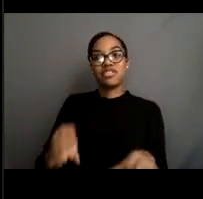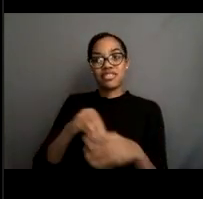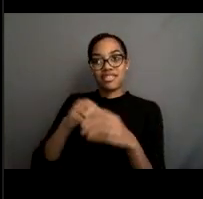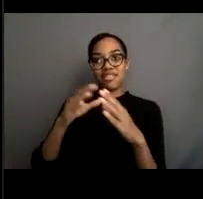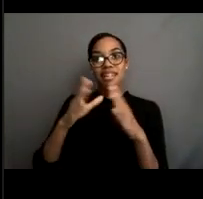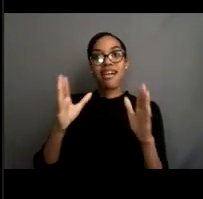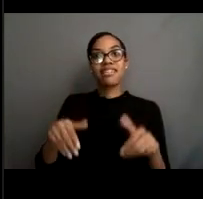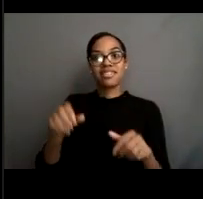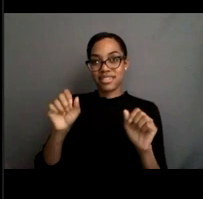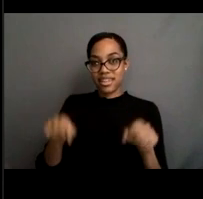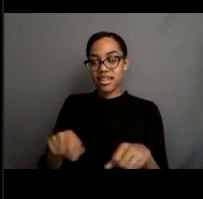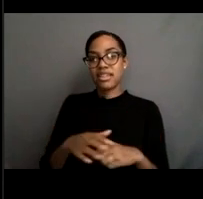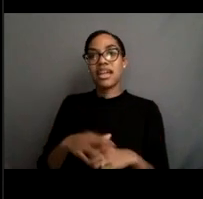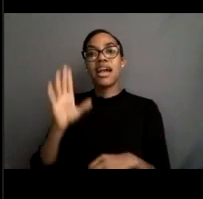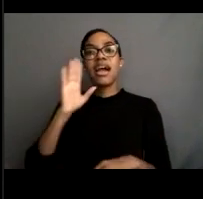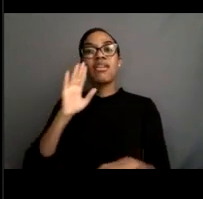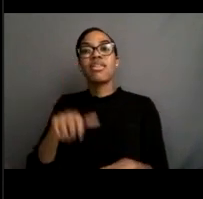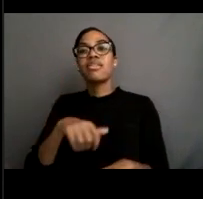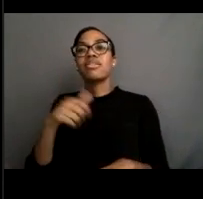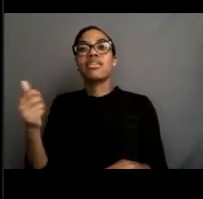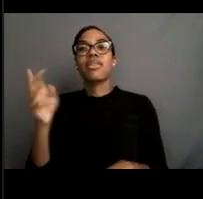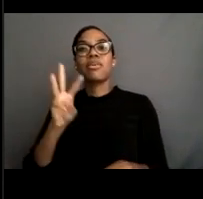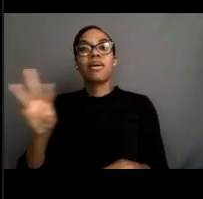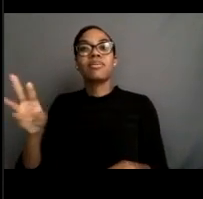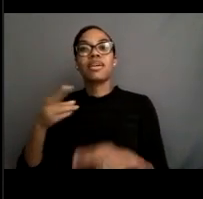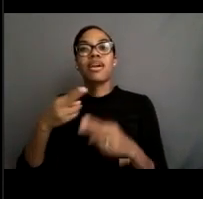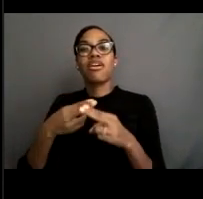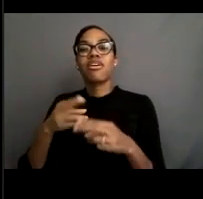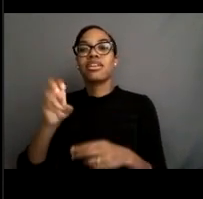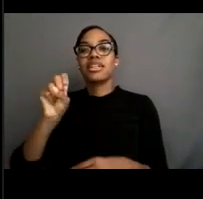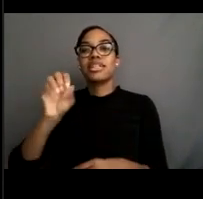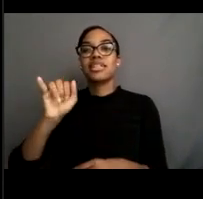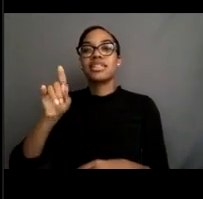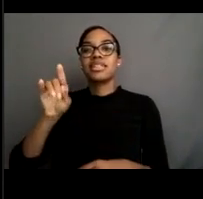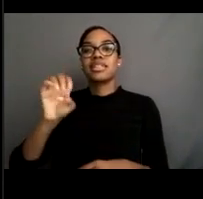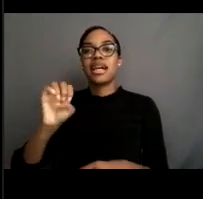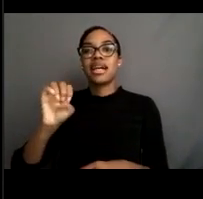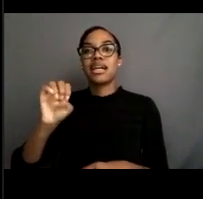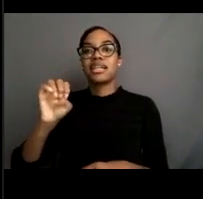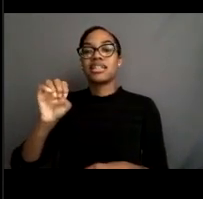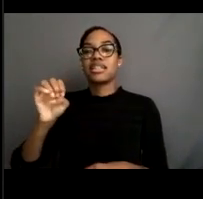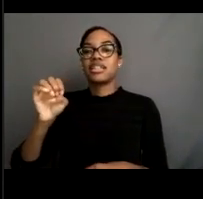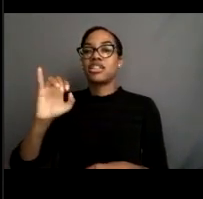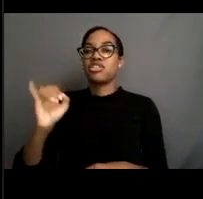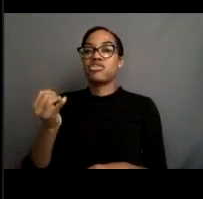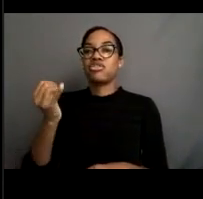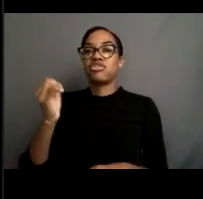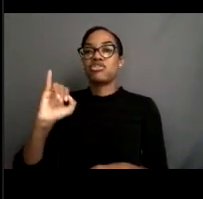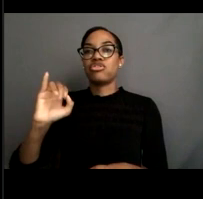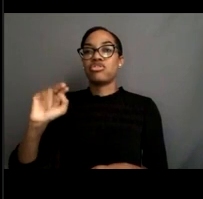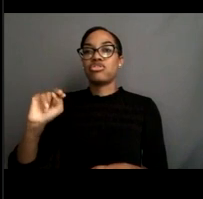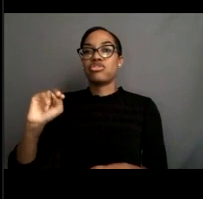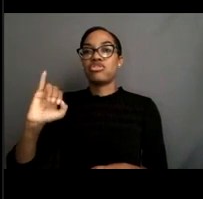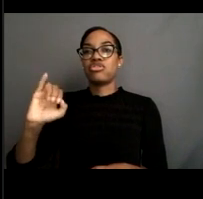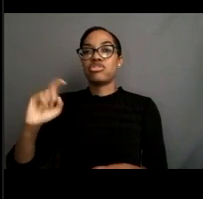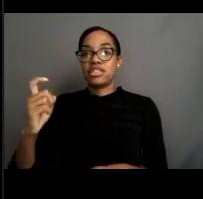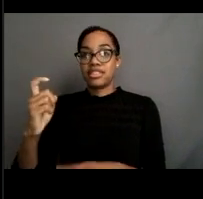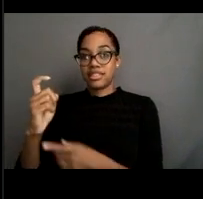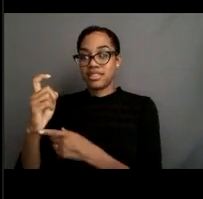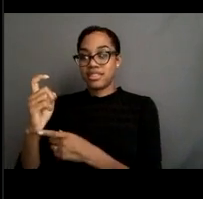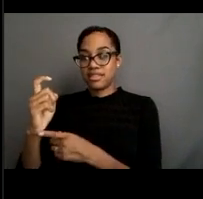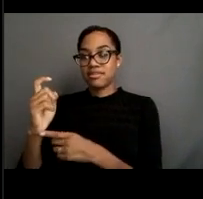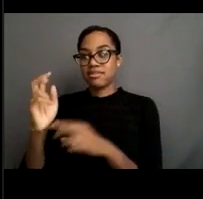called SciJinx. So I know I'm plugging some websites, but we talked about Jetstream Weather School. There's another website called SciJinx. That's